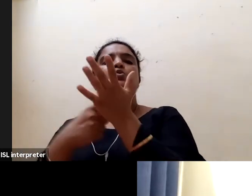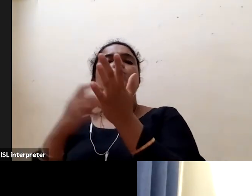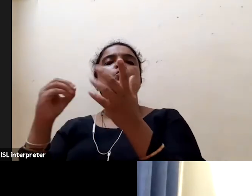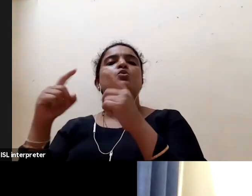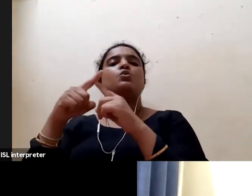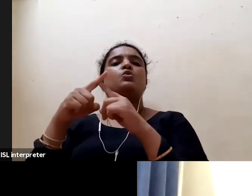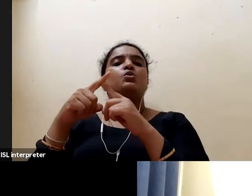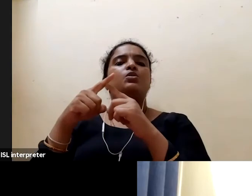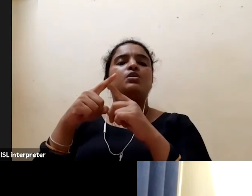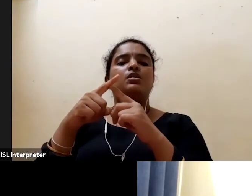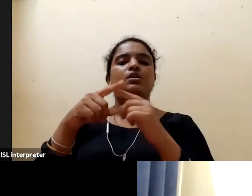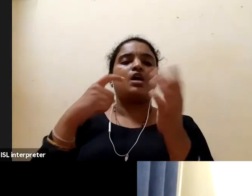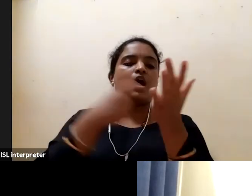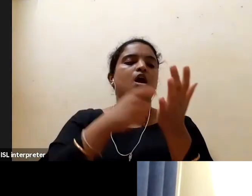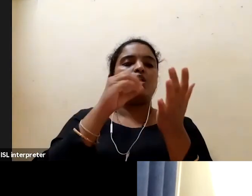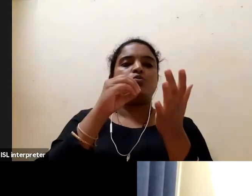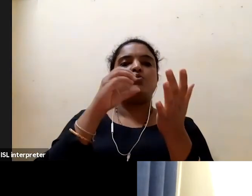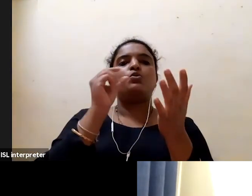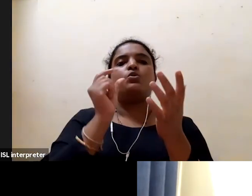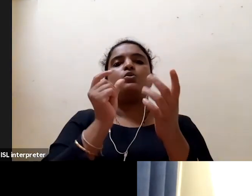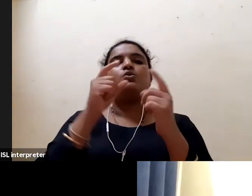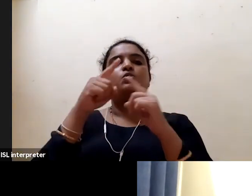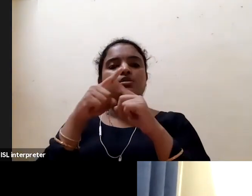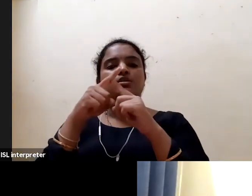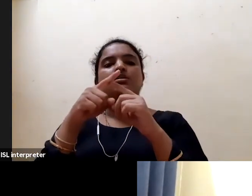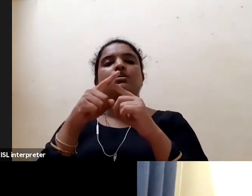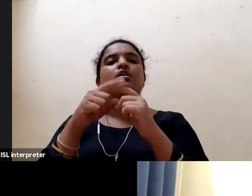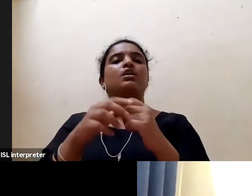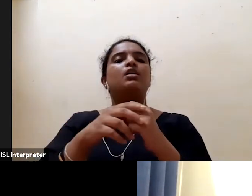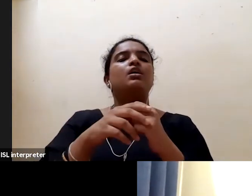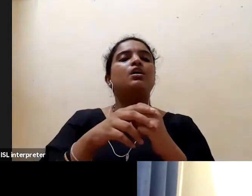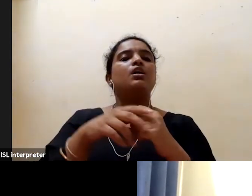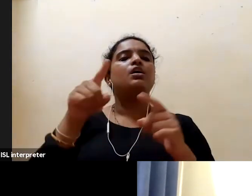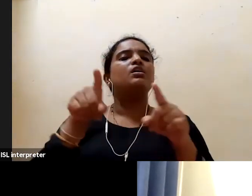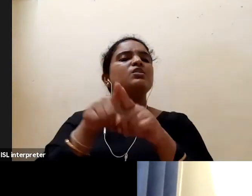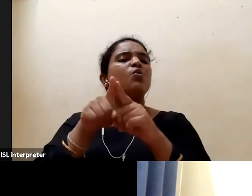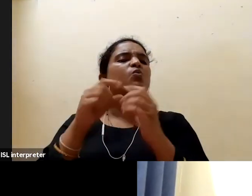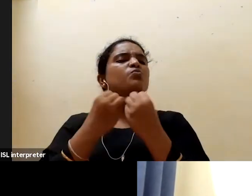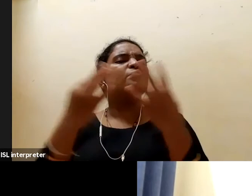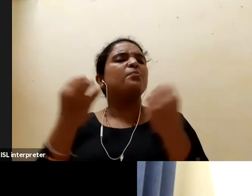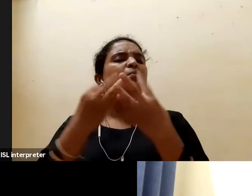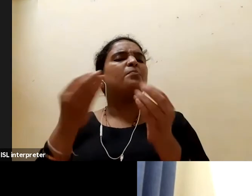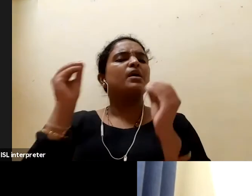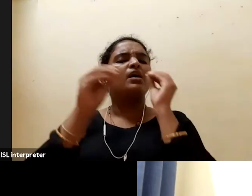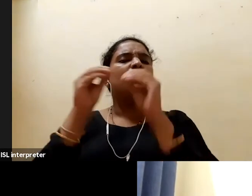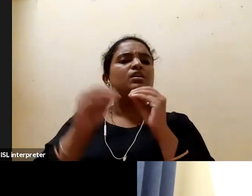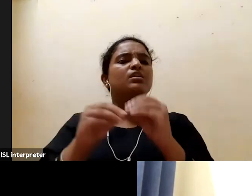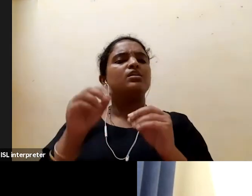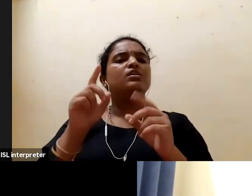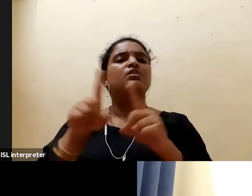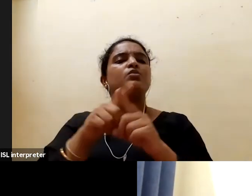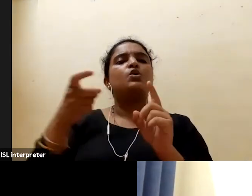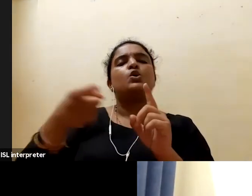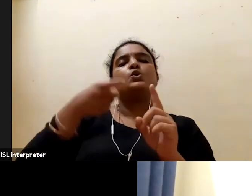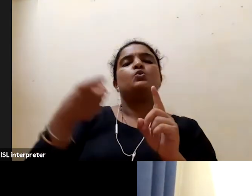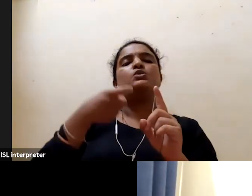Root, Route, the number 2 and Roots. She documents a lot of Gujarati